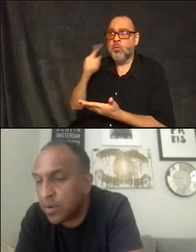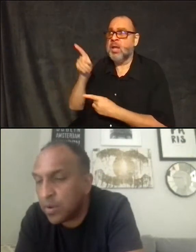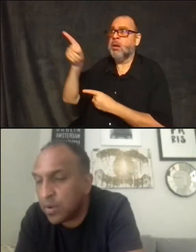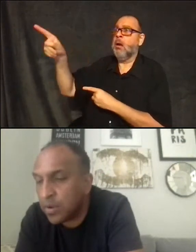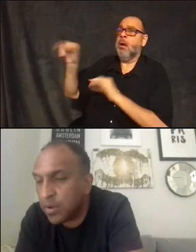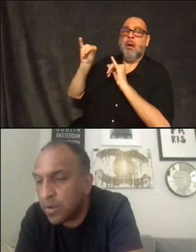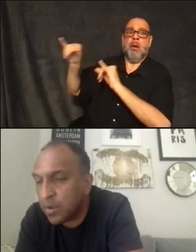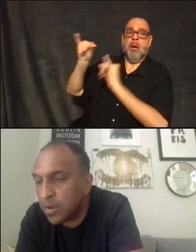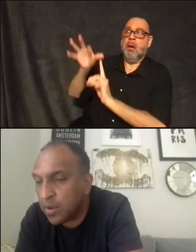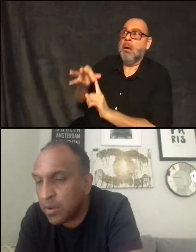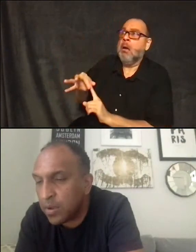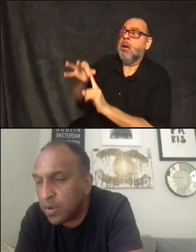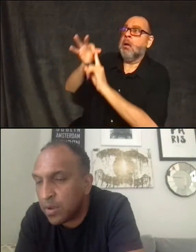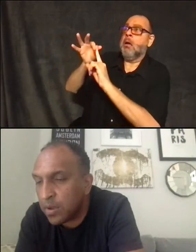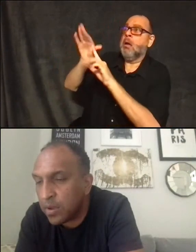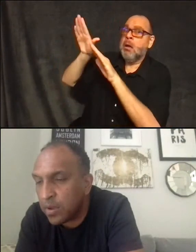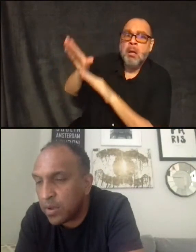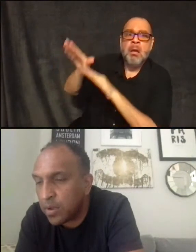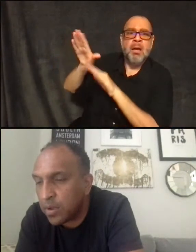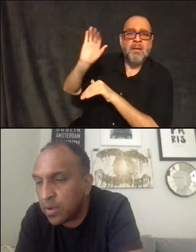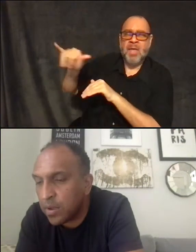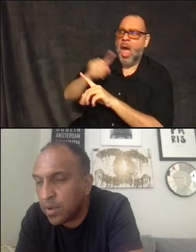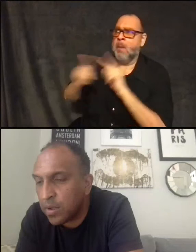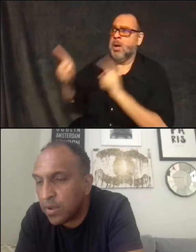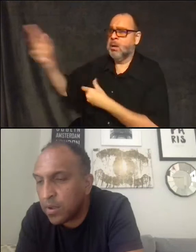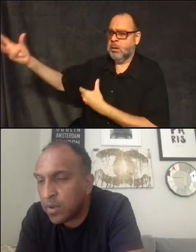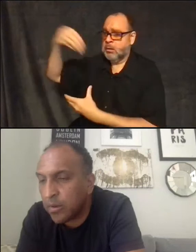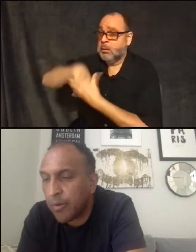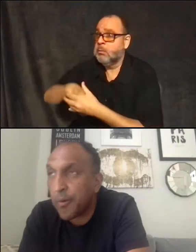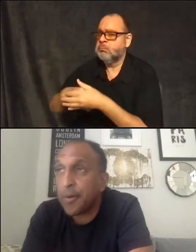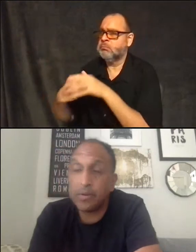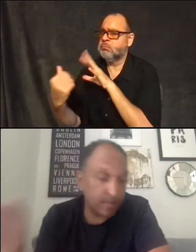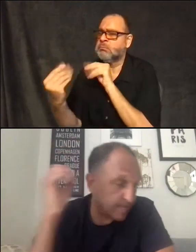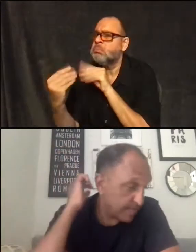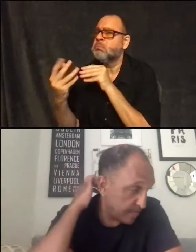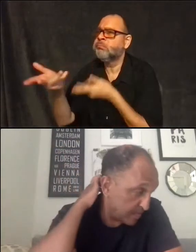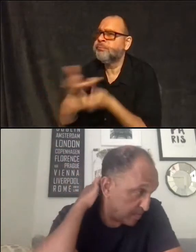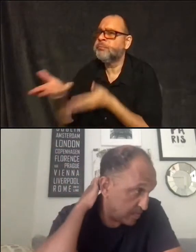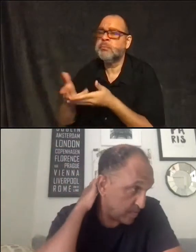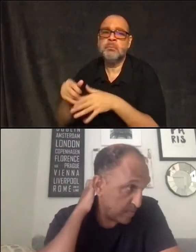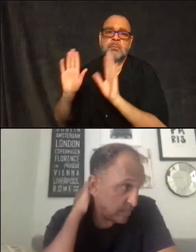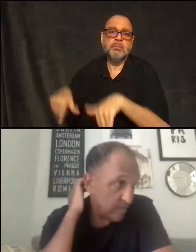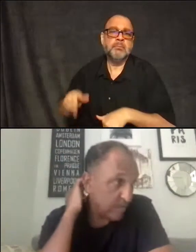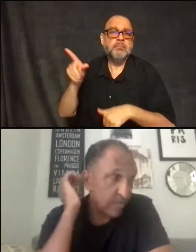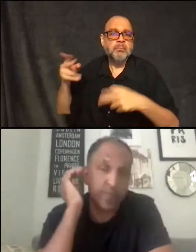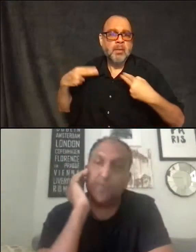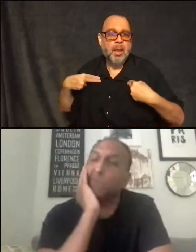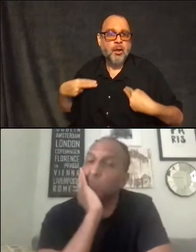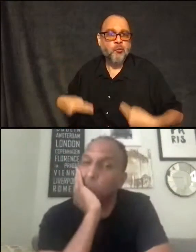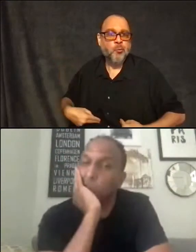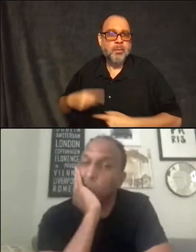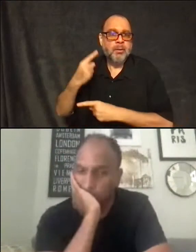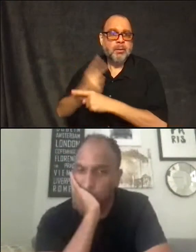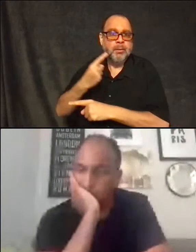on television or playing sports, or Kevin Durant on Twitter Spaces and all these other folks. So it's that type